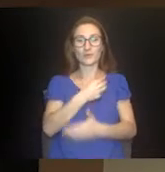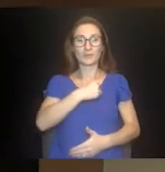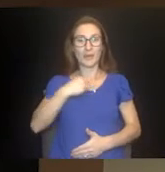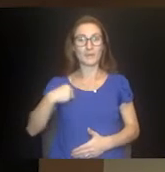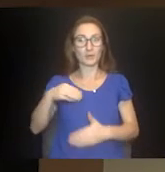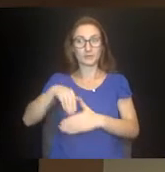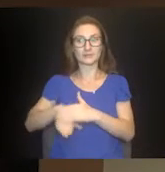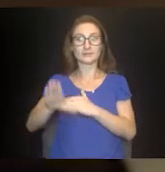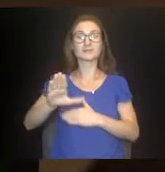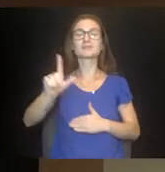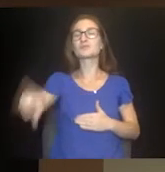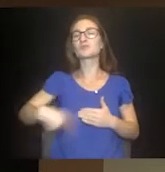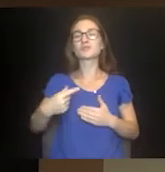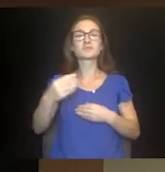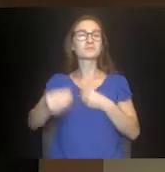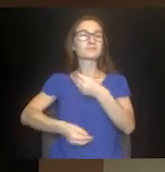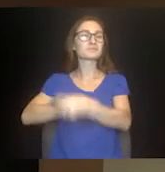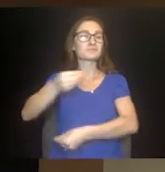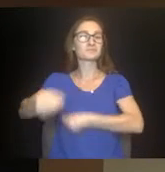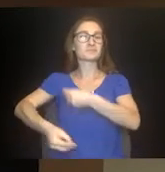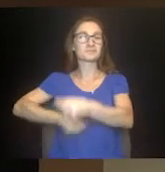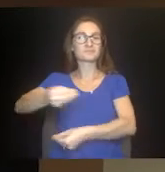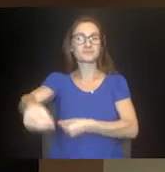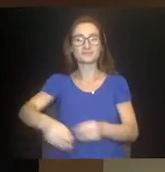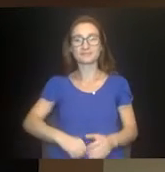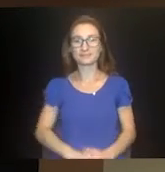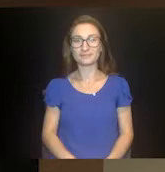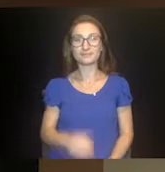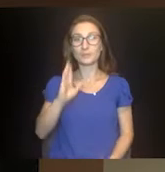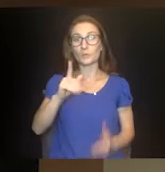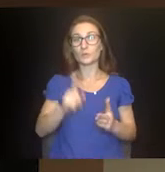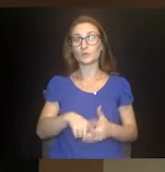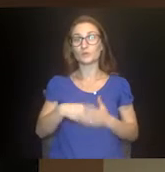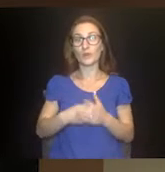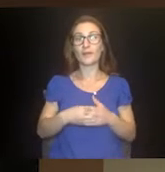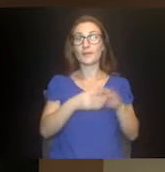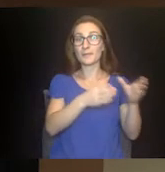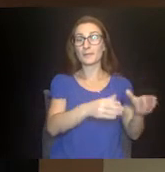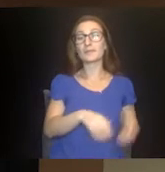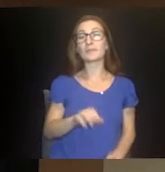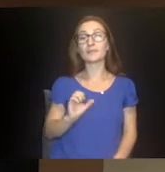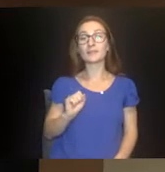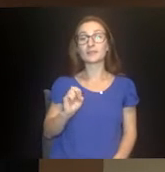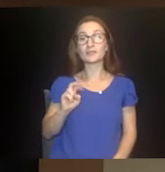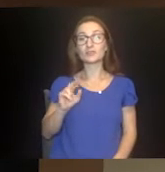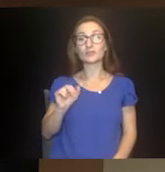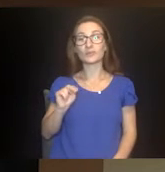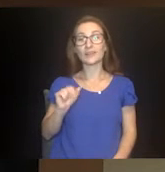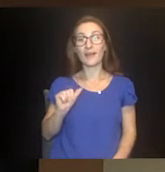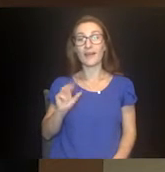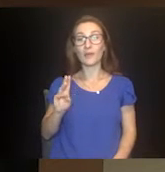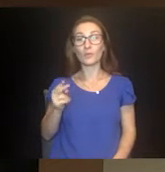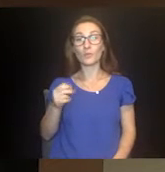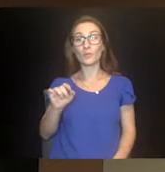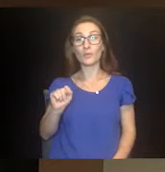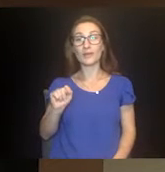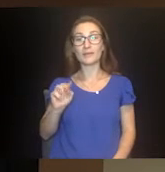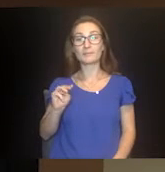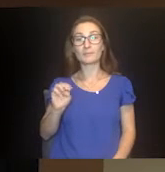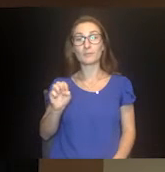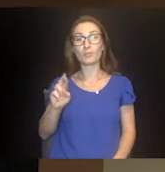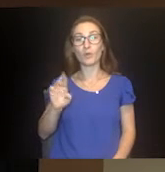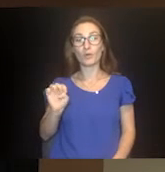come in. So that way we keep things flowing right. So I'm going to start at this end right here. This is Serena